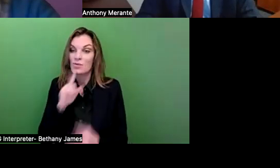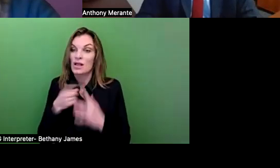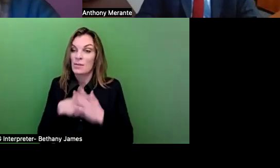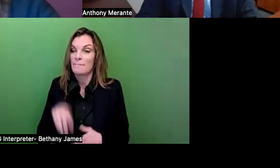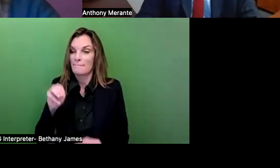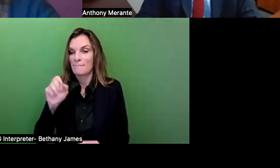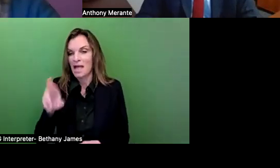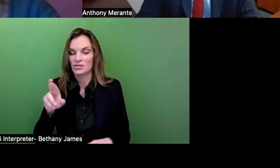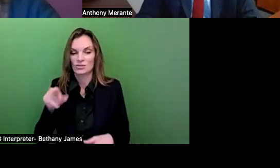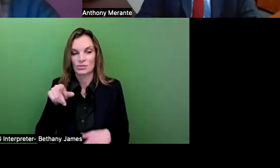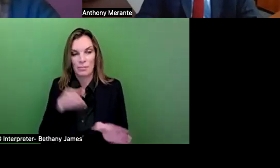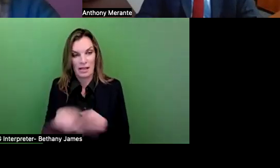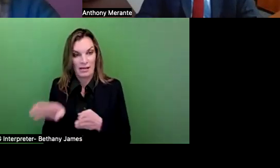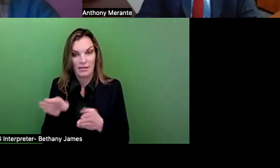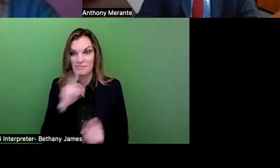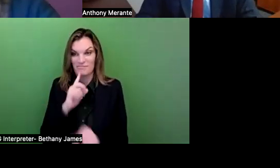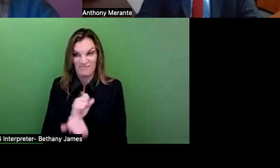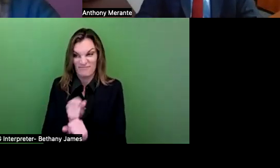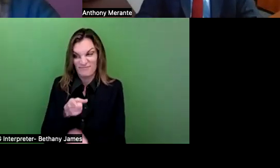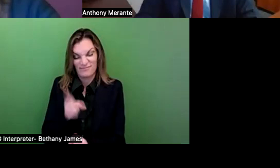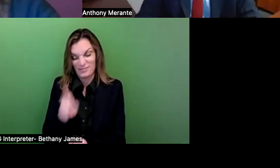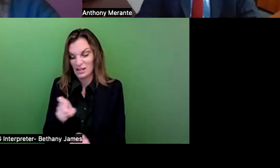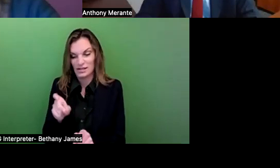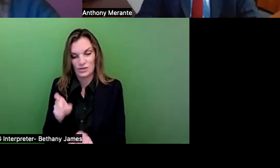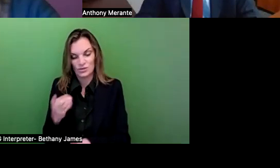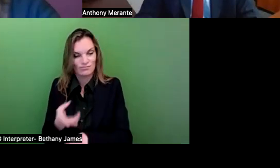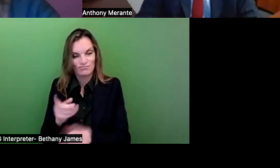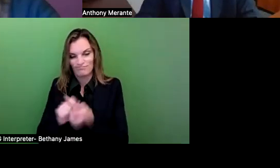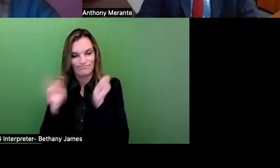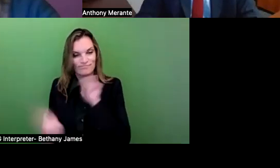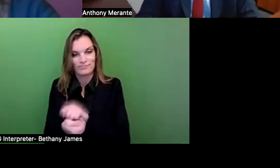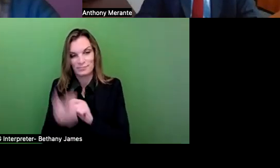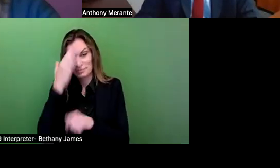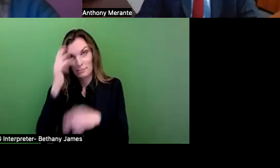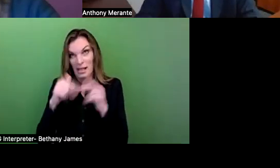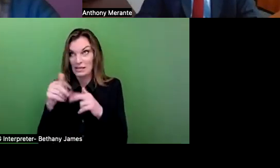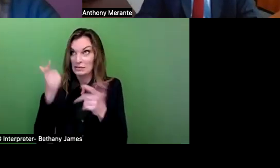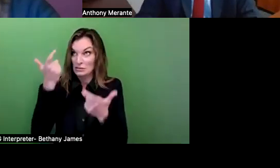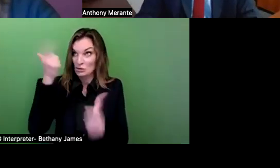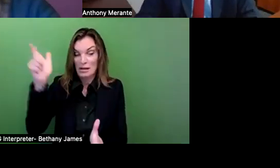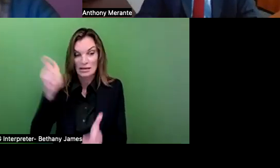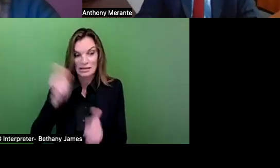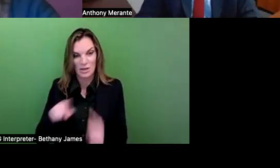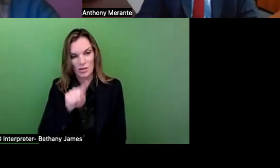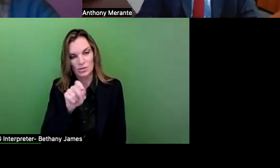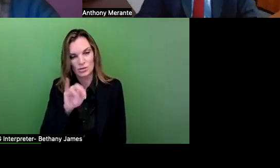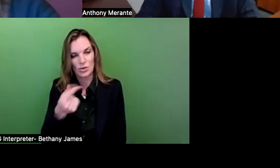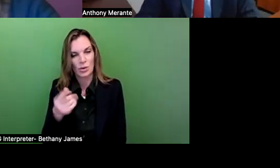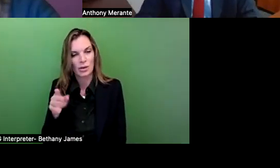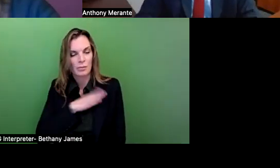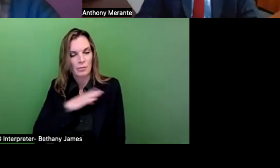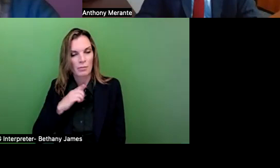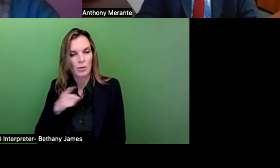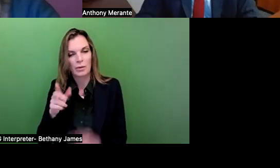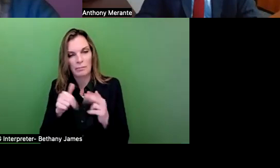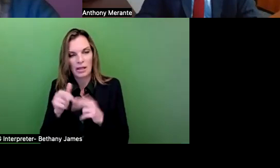even know what the master plan is going. We're building buildings that are tremendous. Look at the zoning board here. They're building buildings